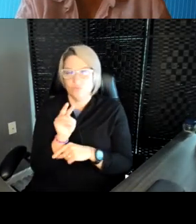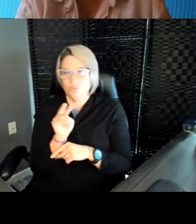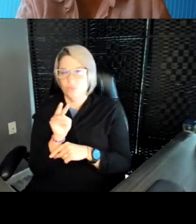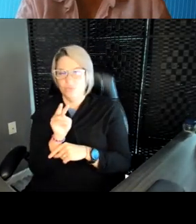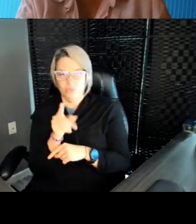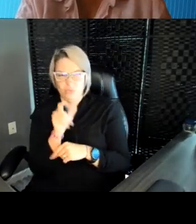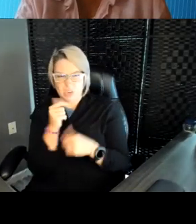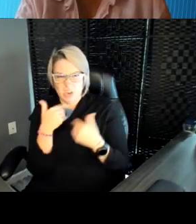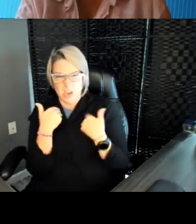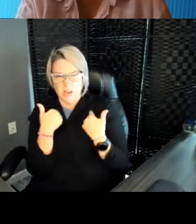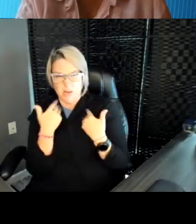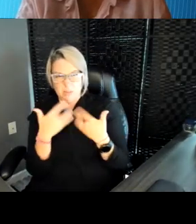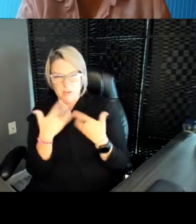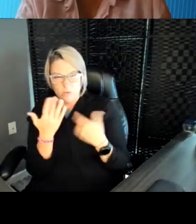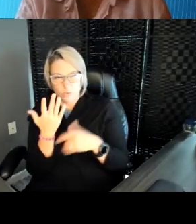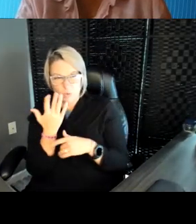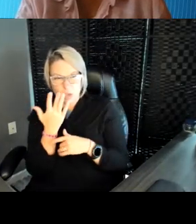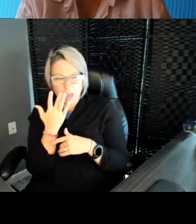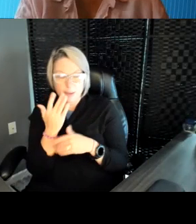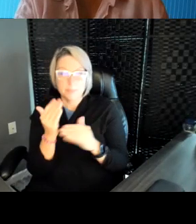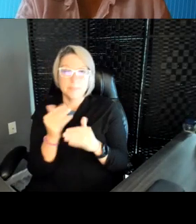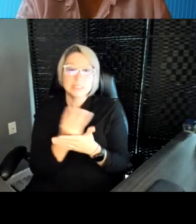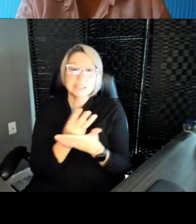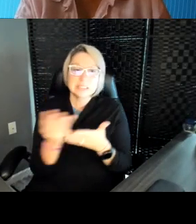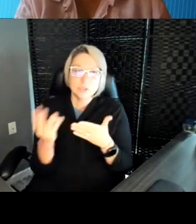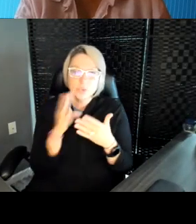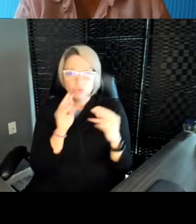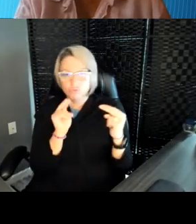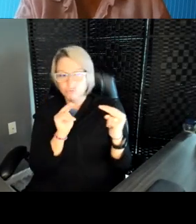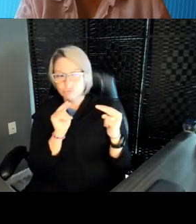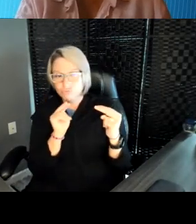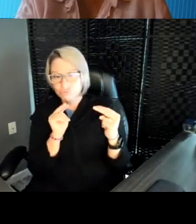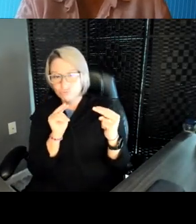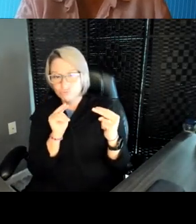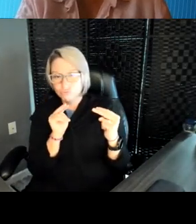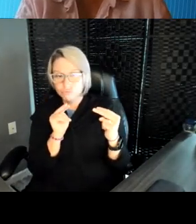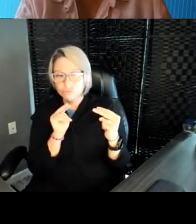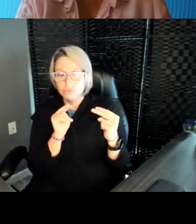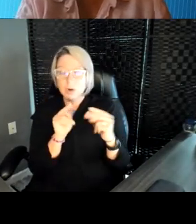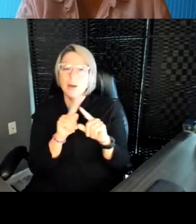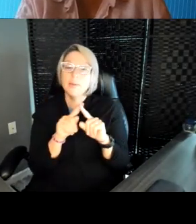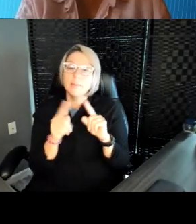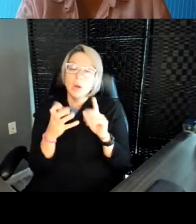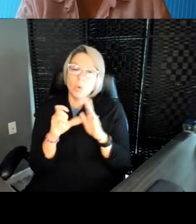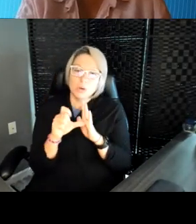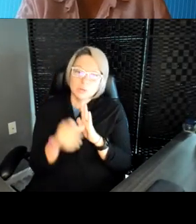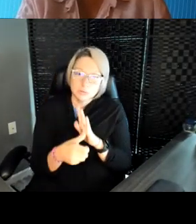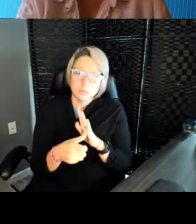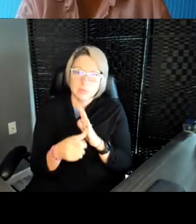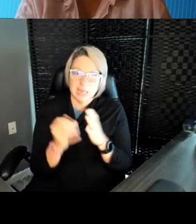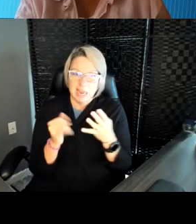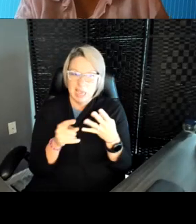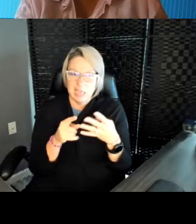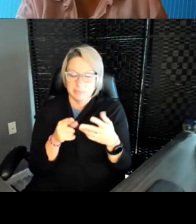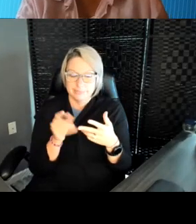happy. What does that mean? 6 weeks, stable eye contact. But here's the one that I really want you to take away, especially with your